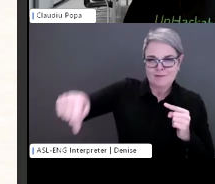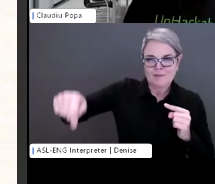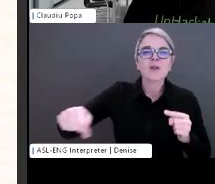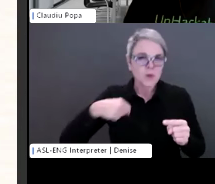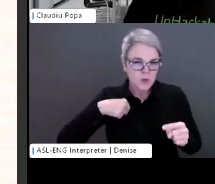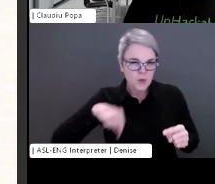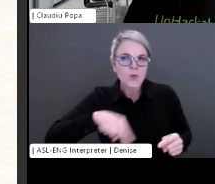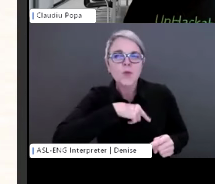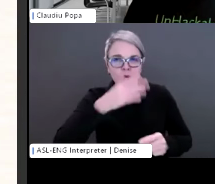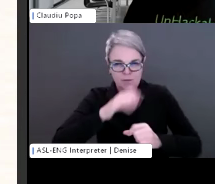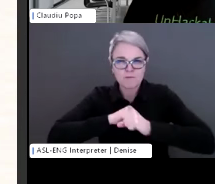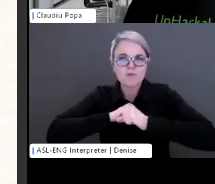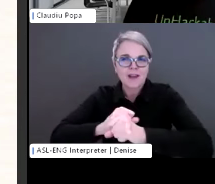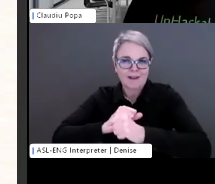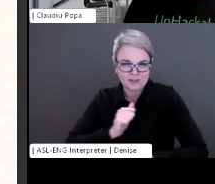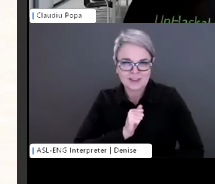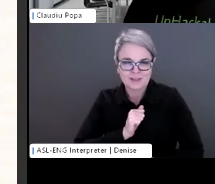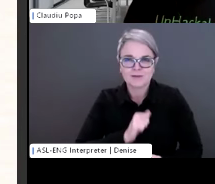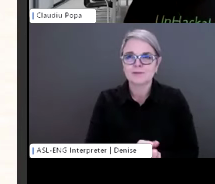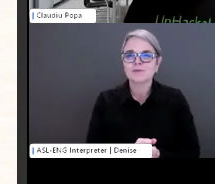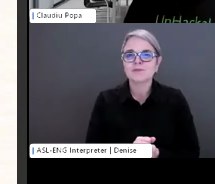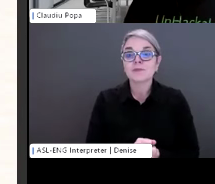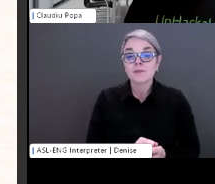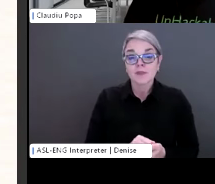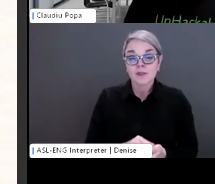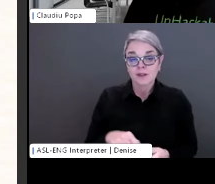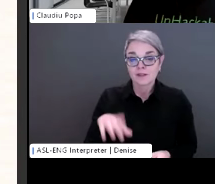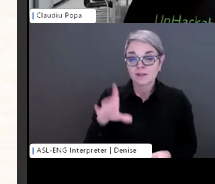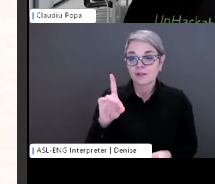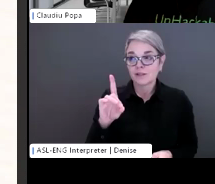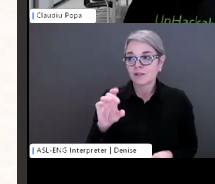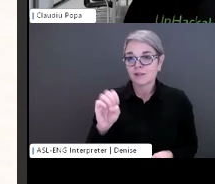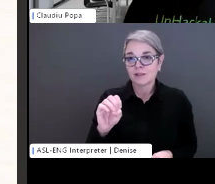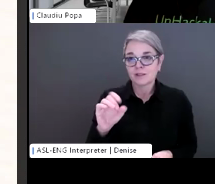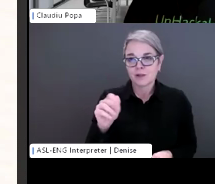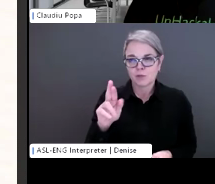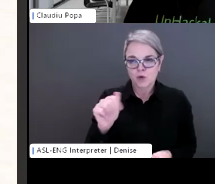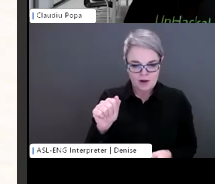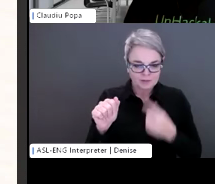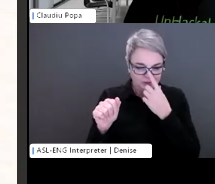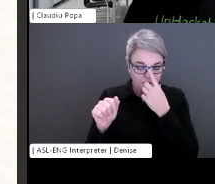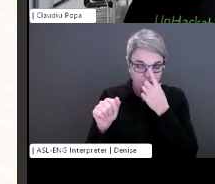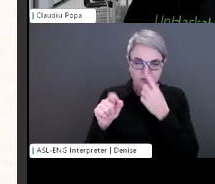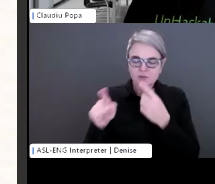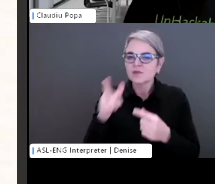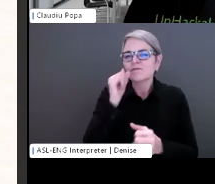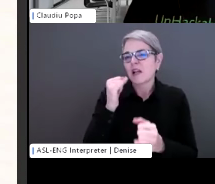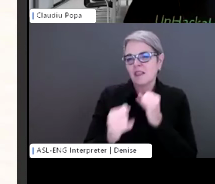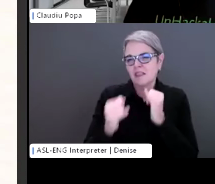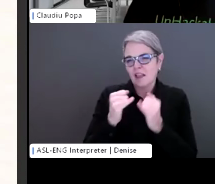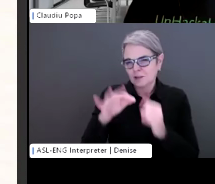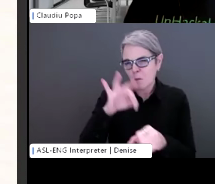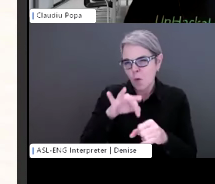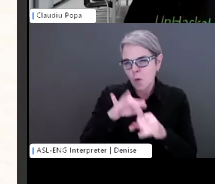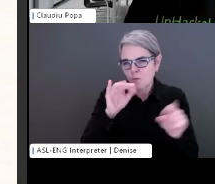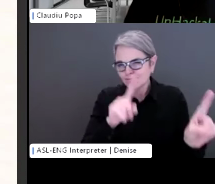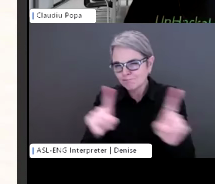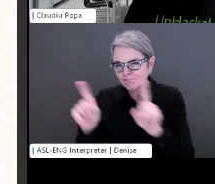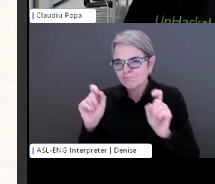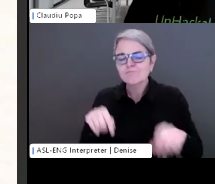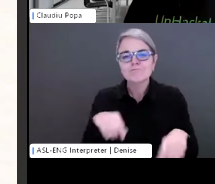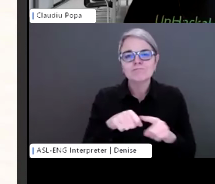Benedict can throw that up and then we can start with some questions. There we go. What will you do differently? So after this session, what will you do differently